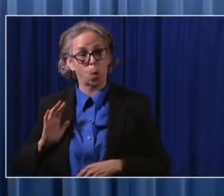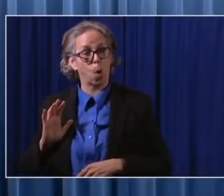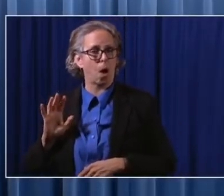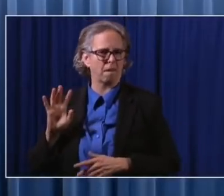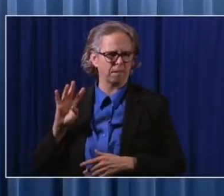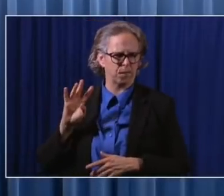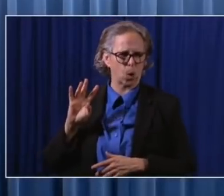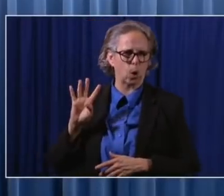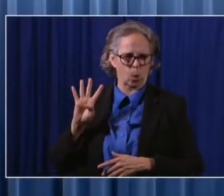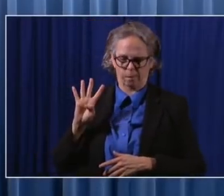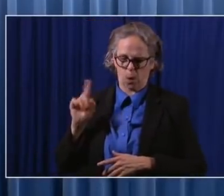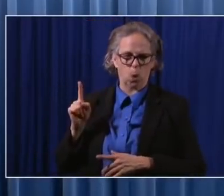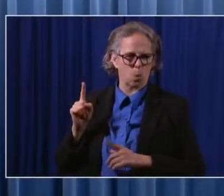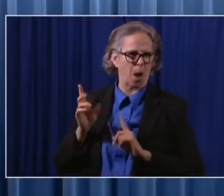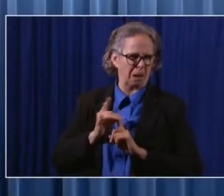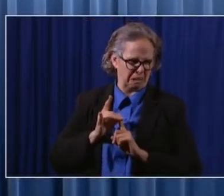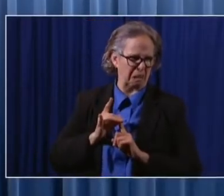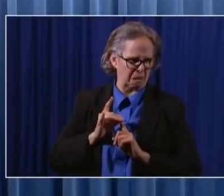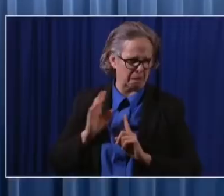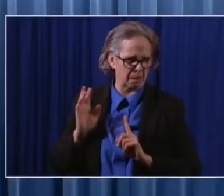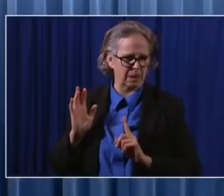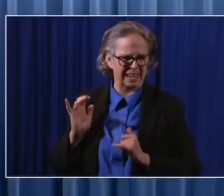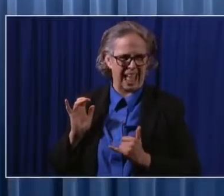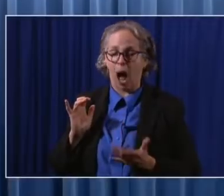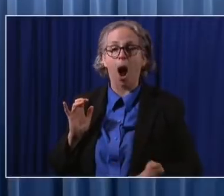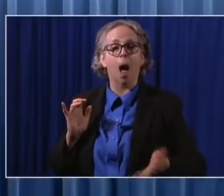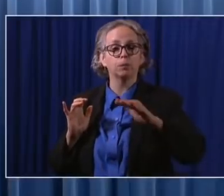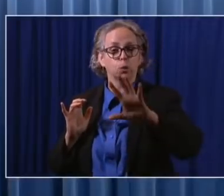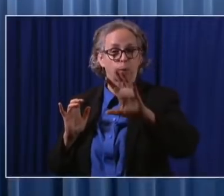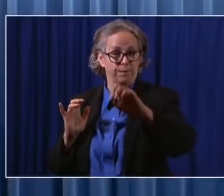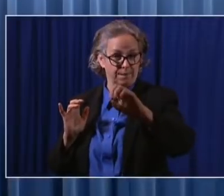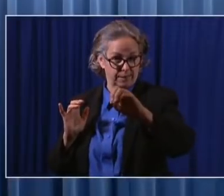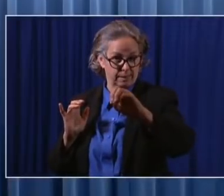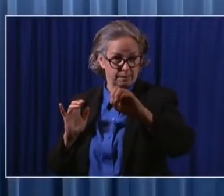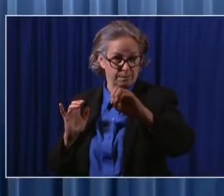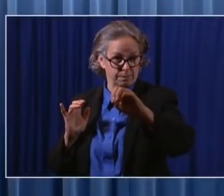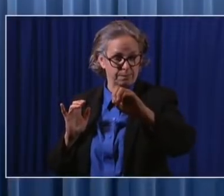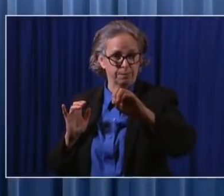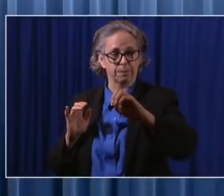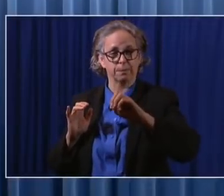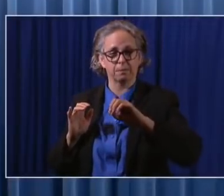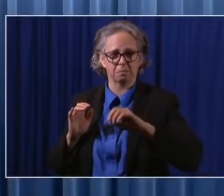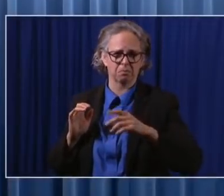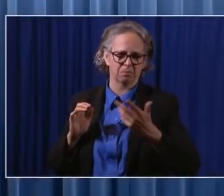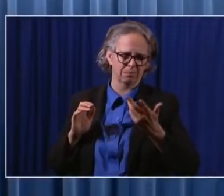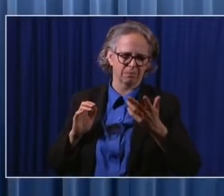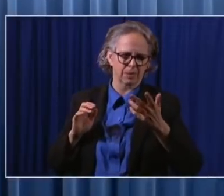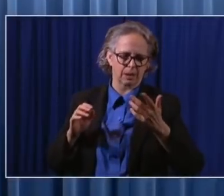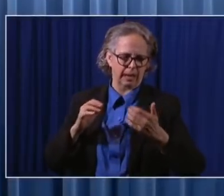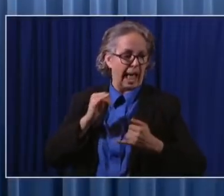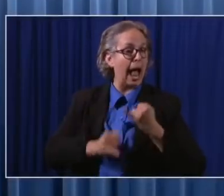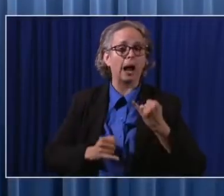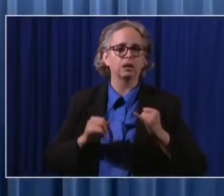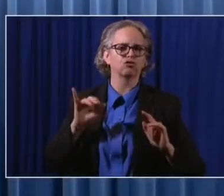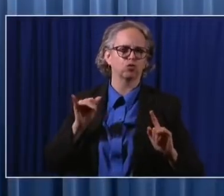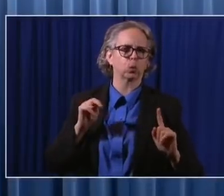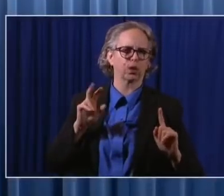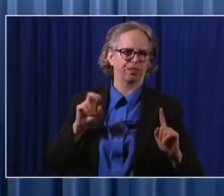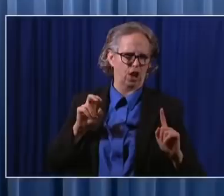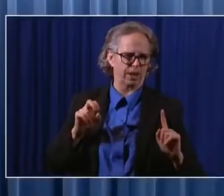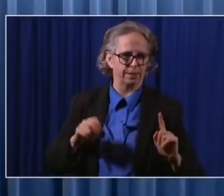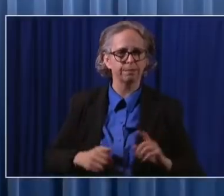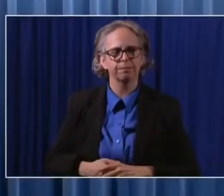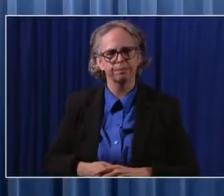June 16th to the average of 50 cases on June 30th. Communities continue to experience